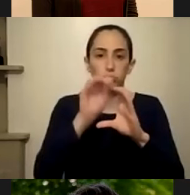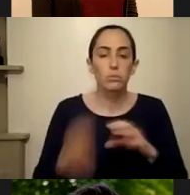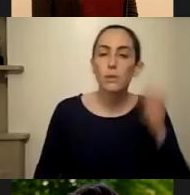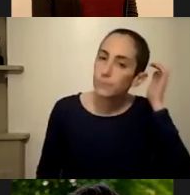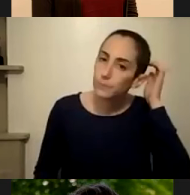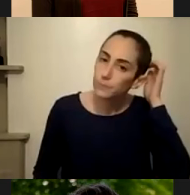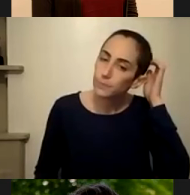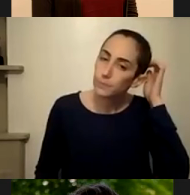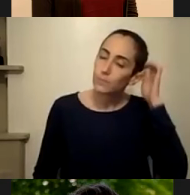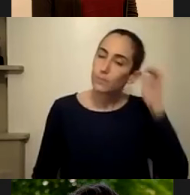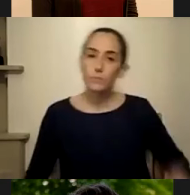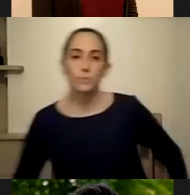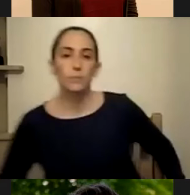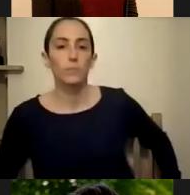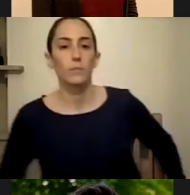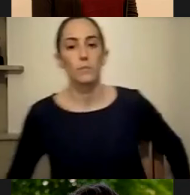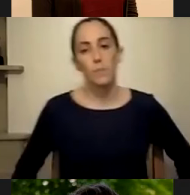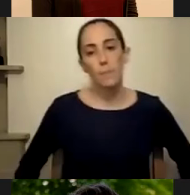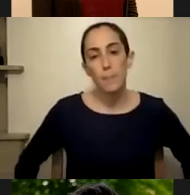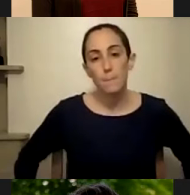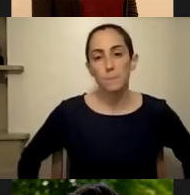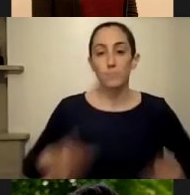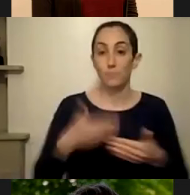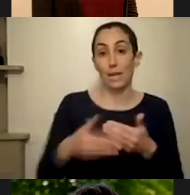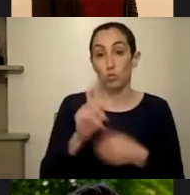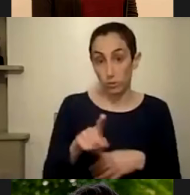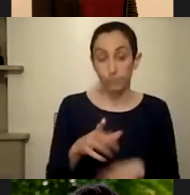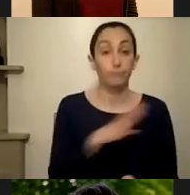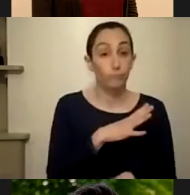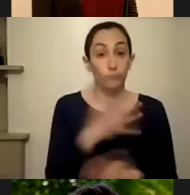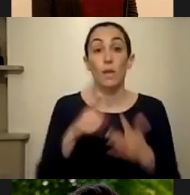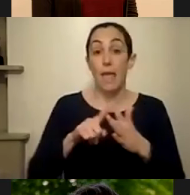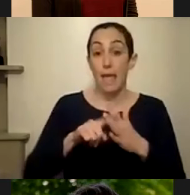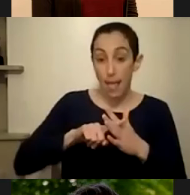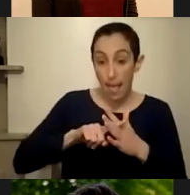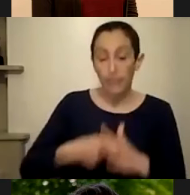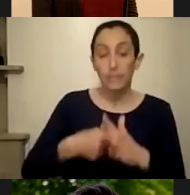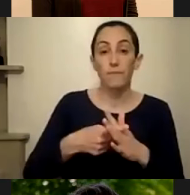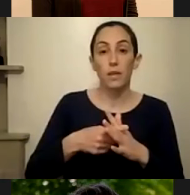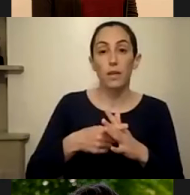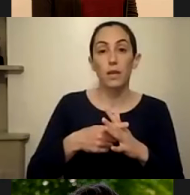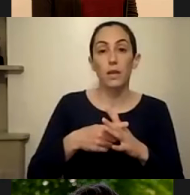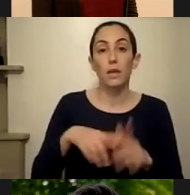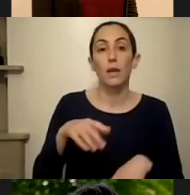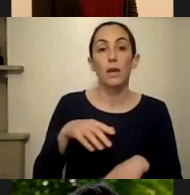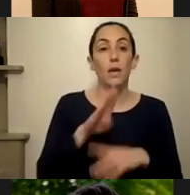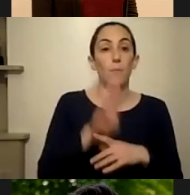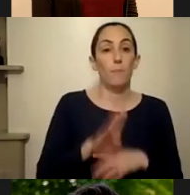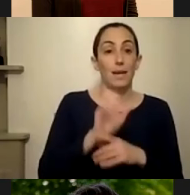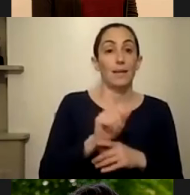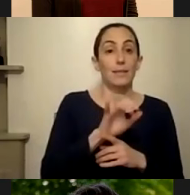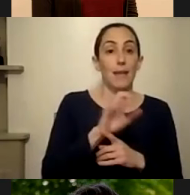And so the next we ask the question, so is this activation of the LIN28 by beta catenin is direct on